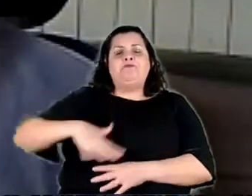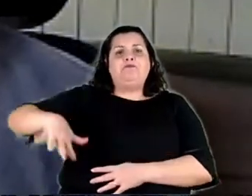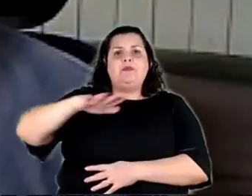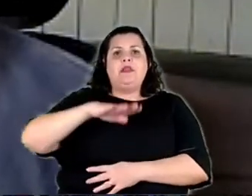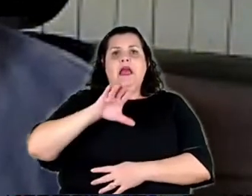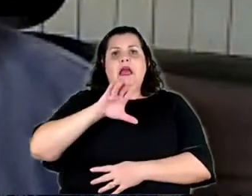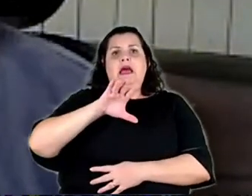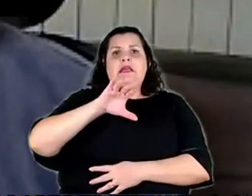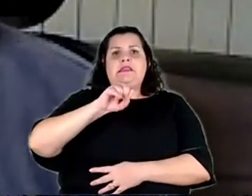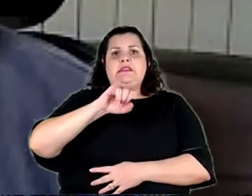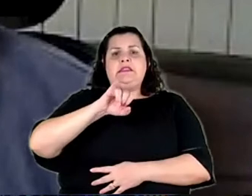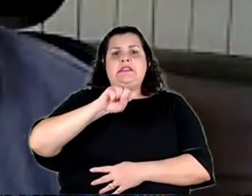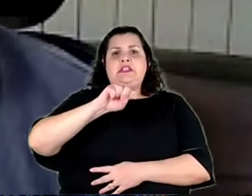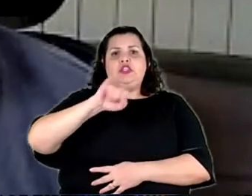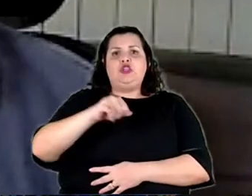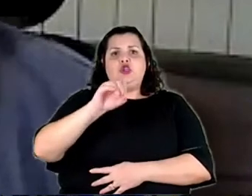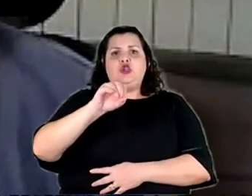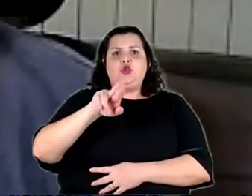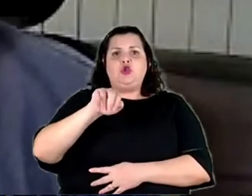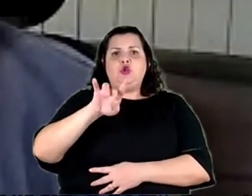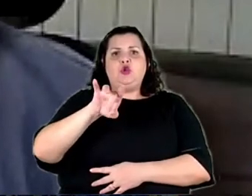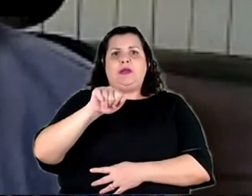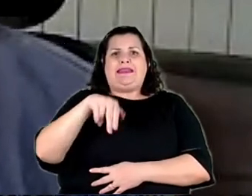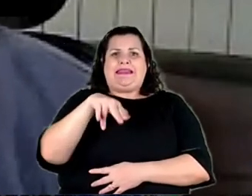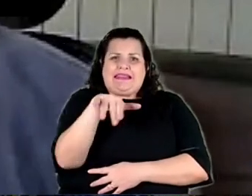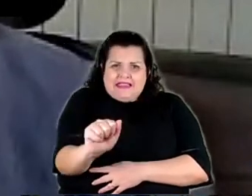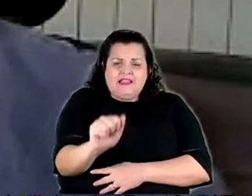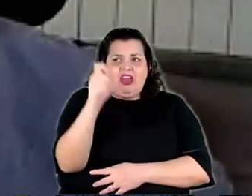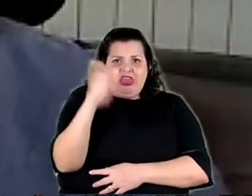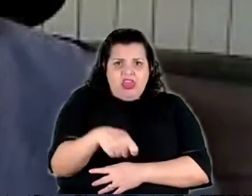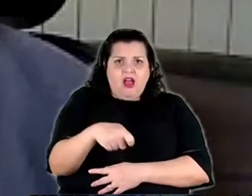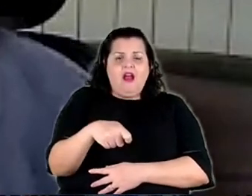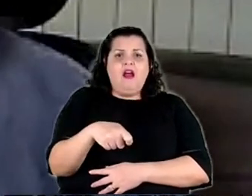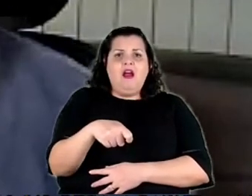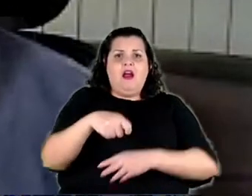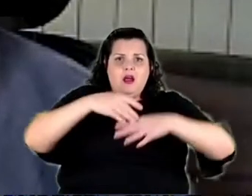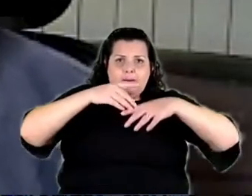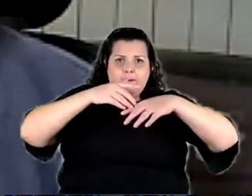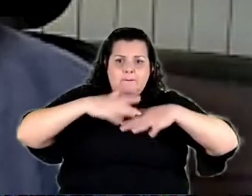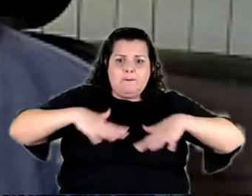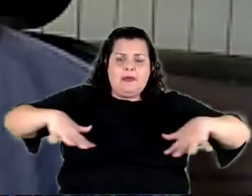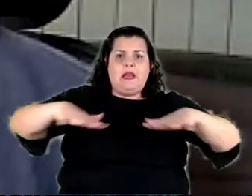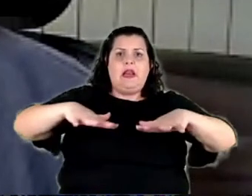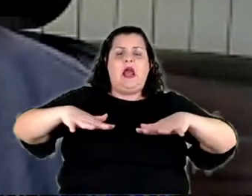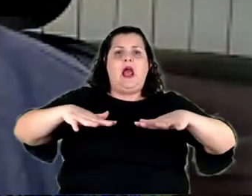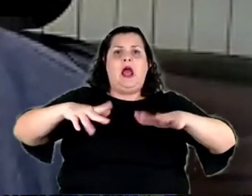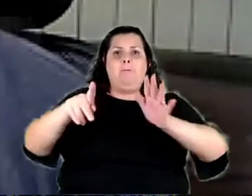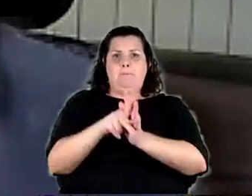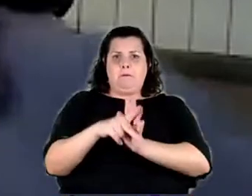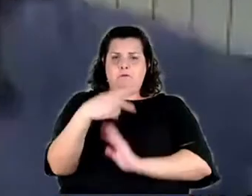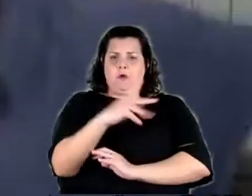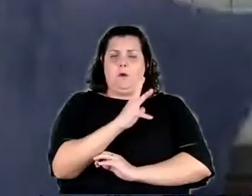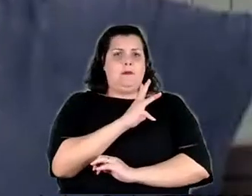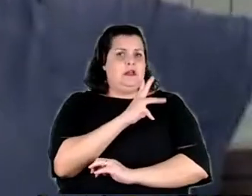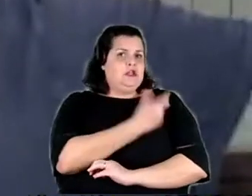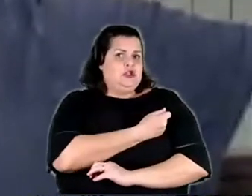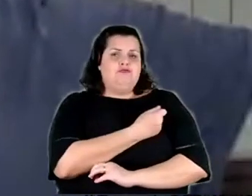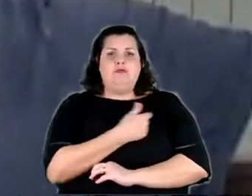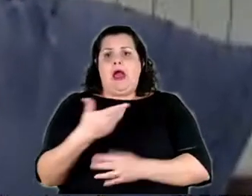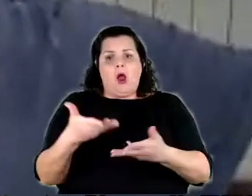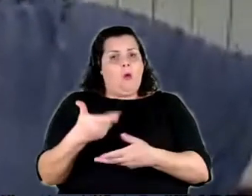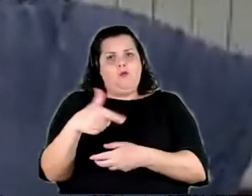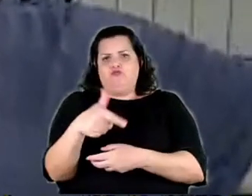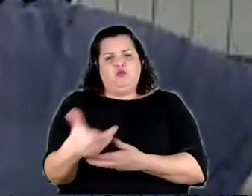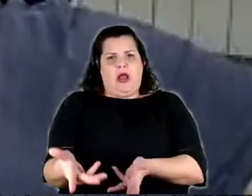so intimate, and the most likely outcome if we were to create a Palestinian state tomorrow is that I would have